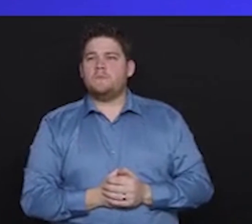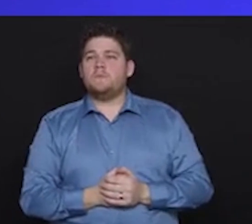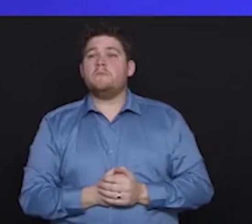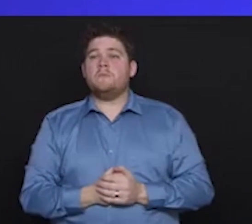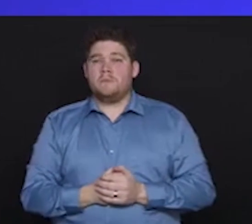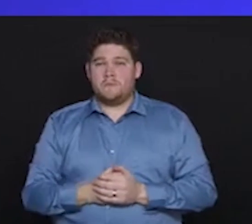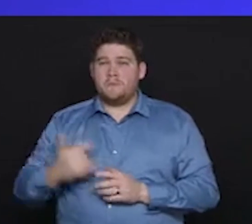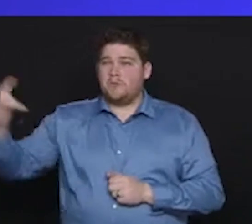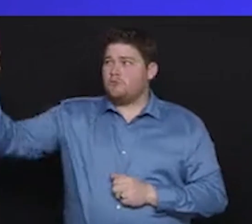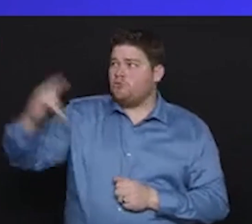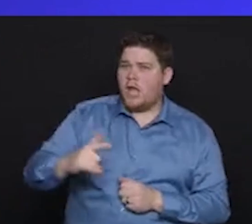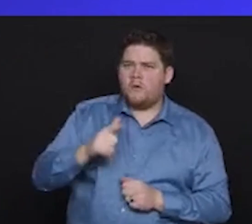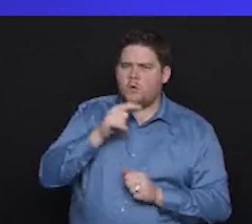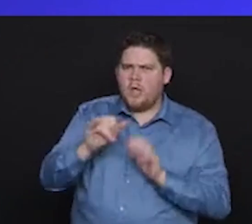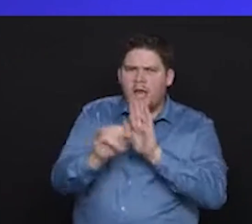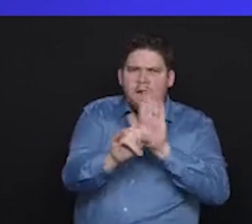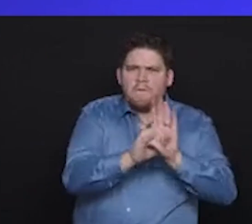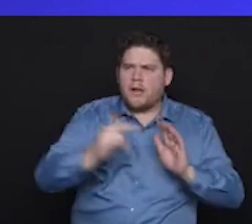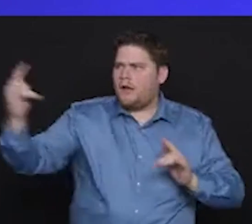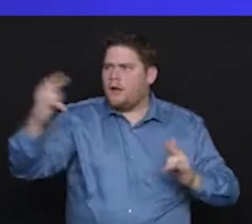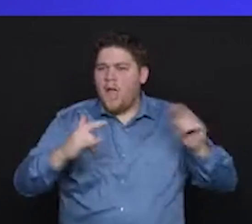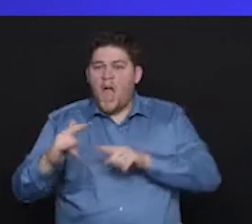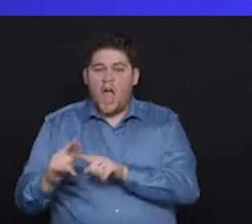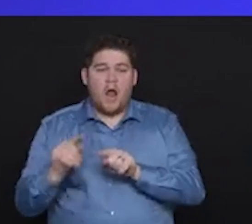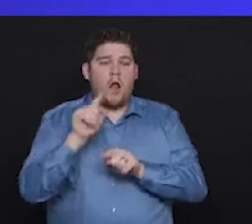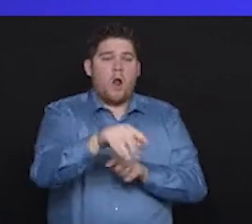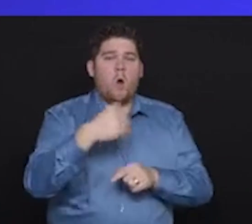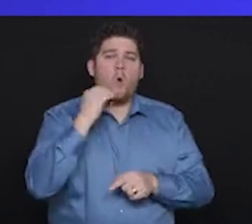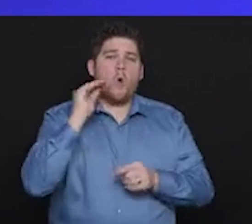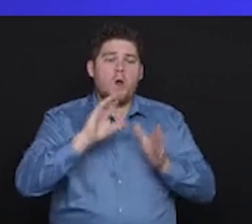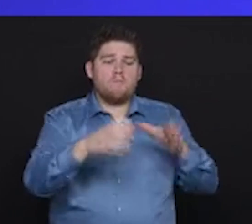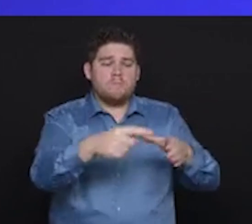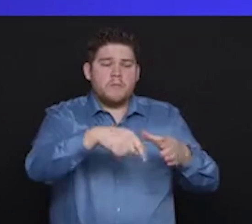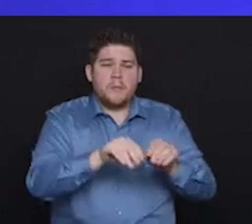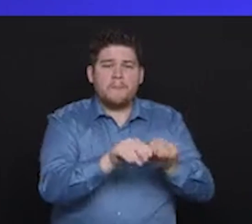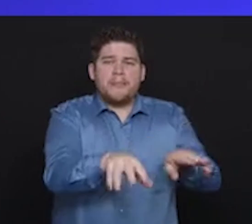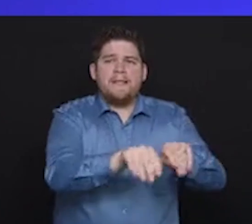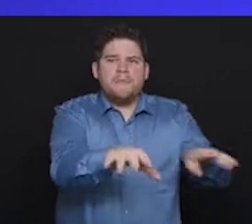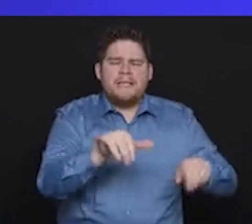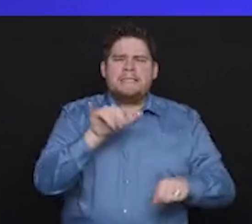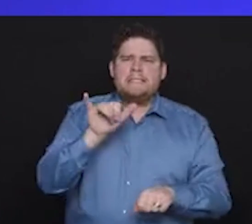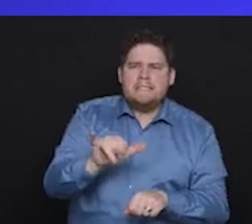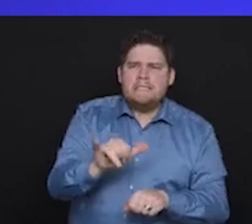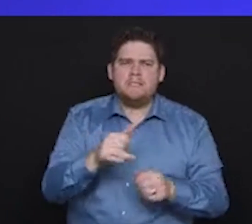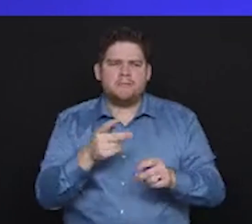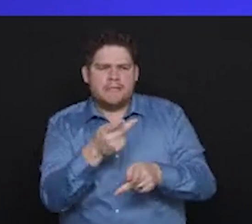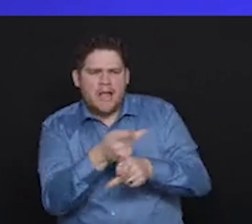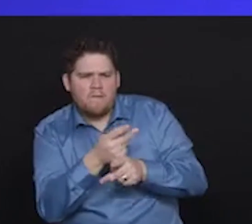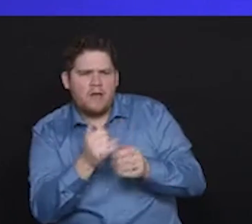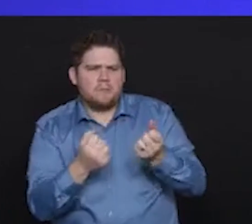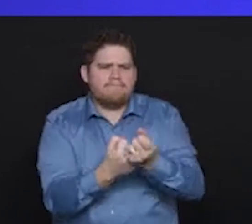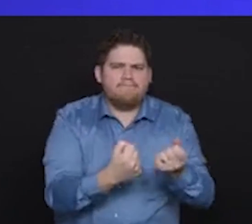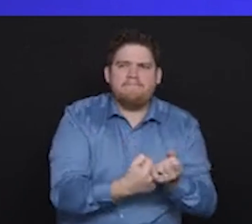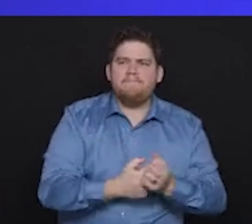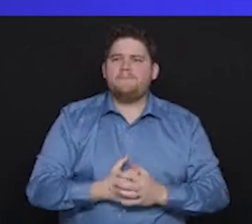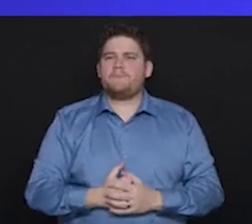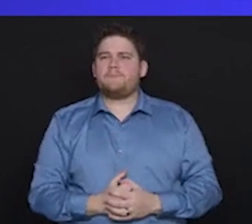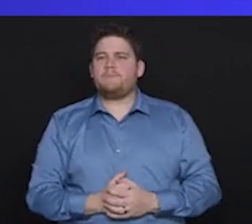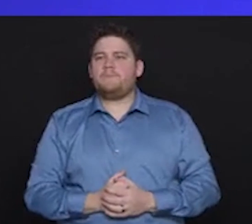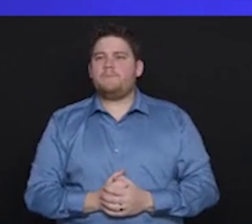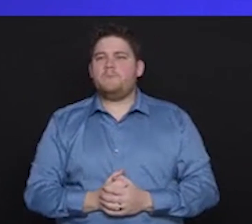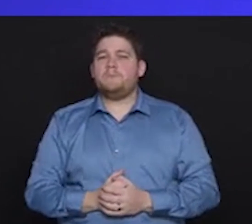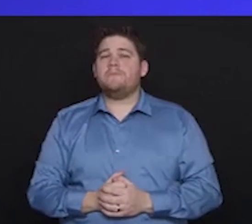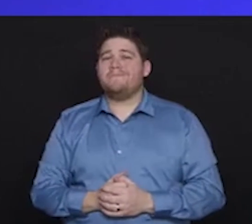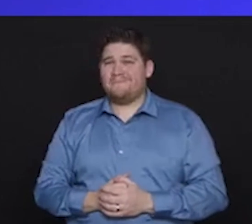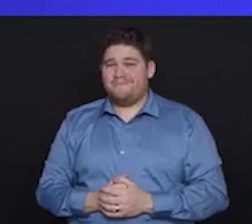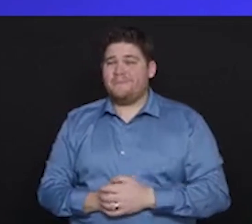important. And then all of the work that Dr. Henry and her team in public health across the province have been taking,